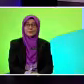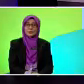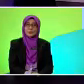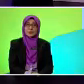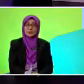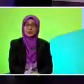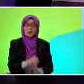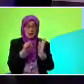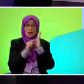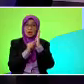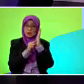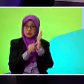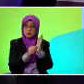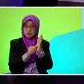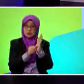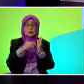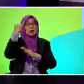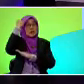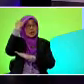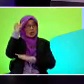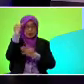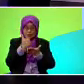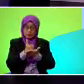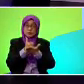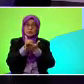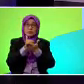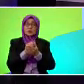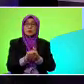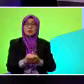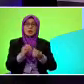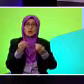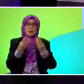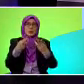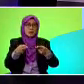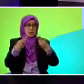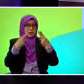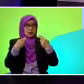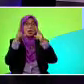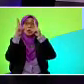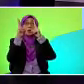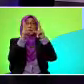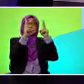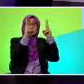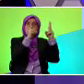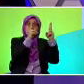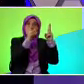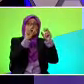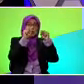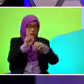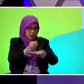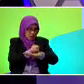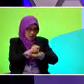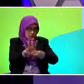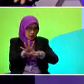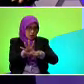show you, or Irfan will help me to show I'll be the help how here. the presence of air can actually affect the